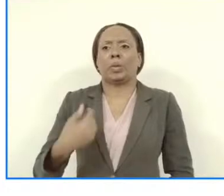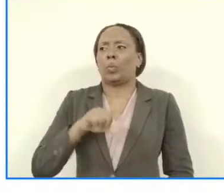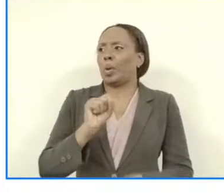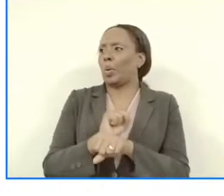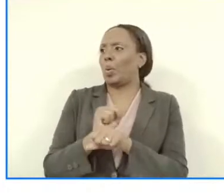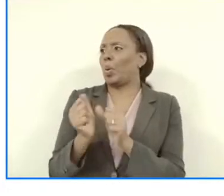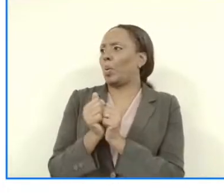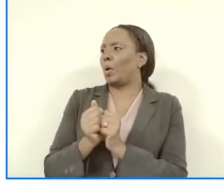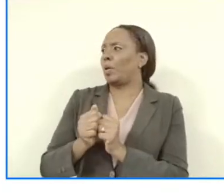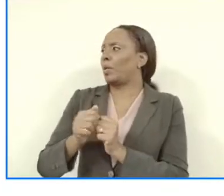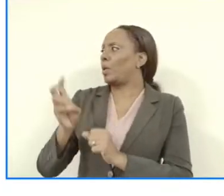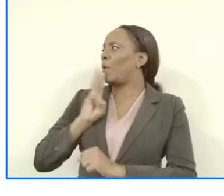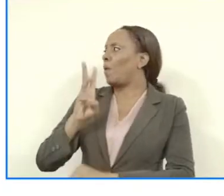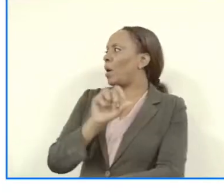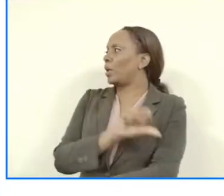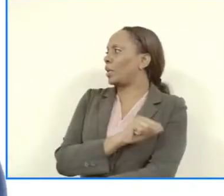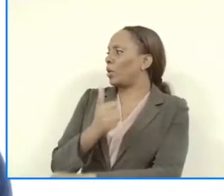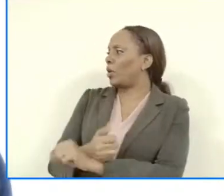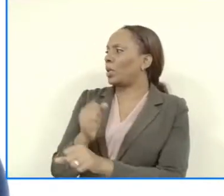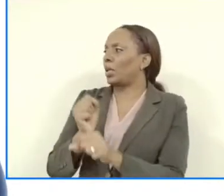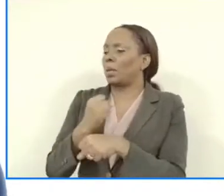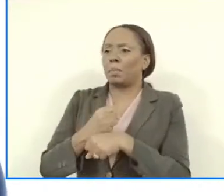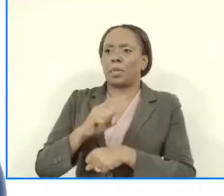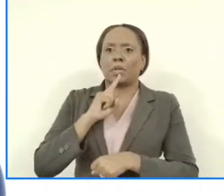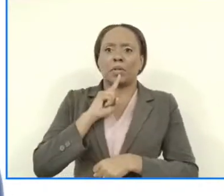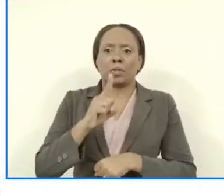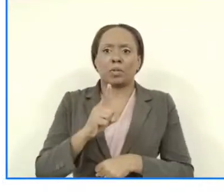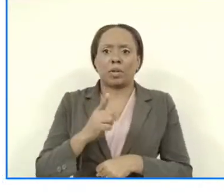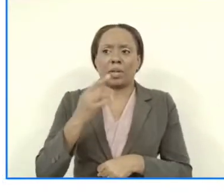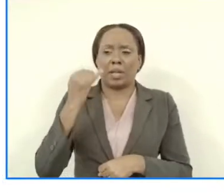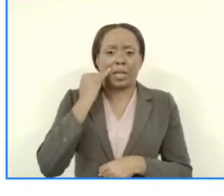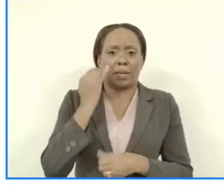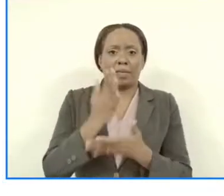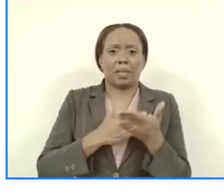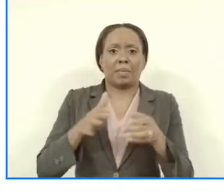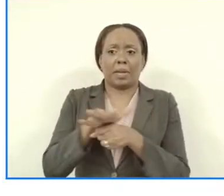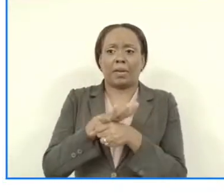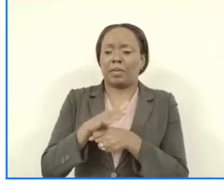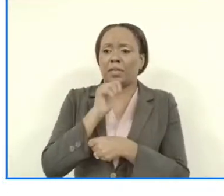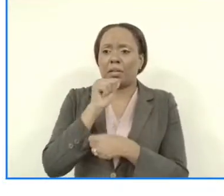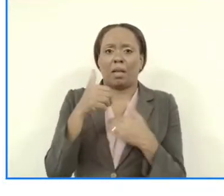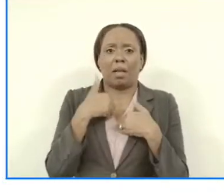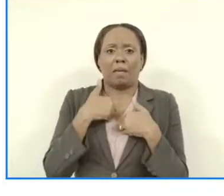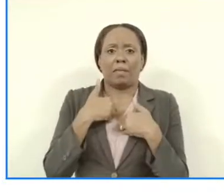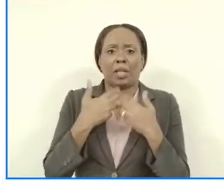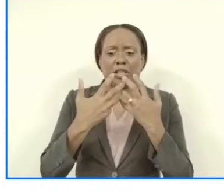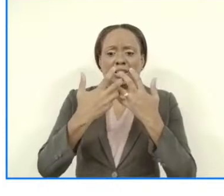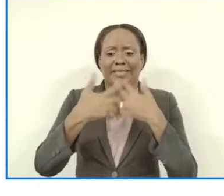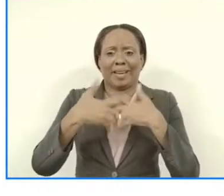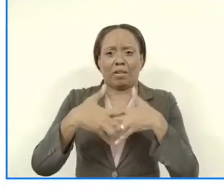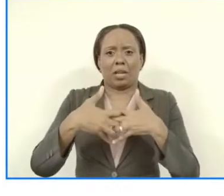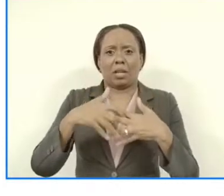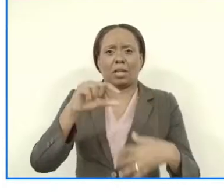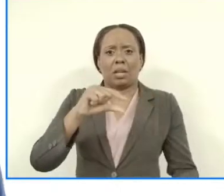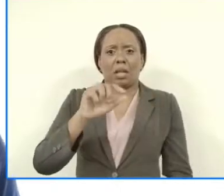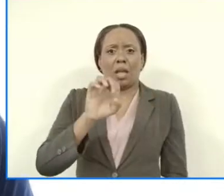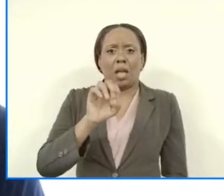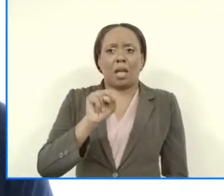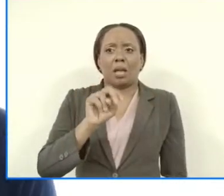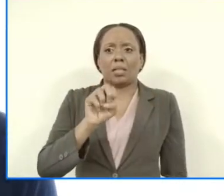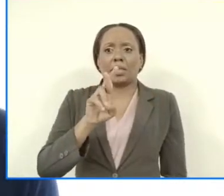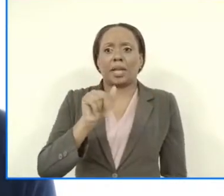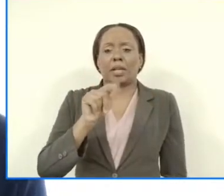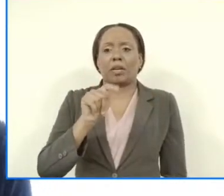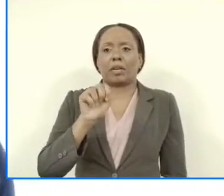Mr. Halliday and his team to ensure that those areas that may not have standby generators, that we get the roads clear along with them and get supply